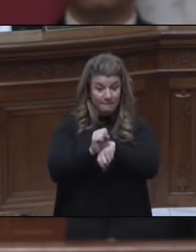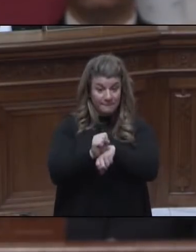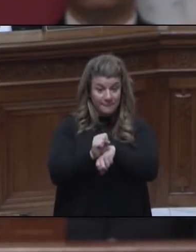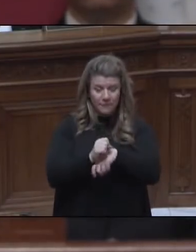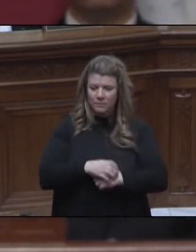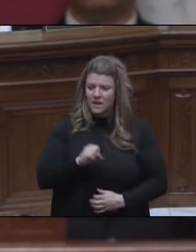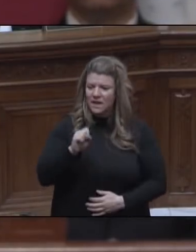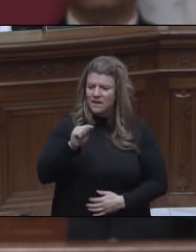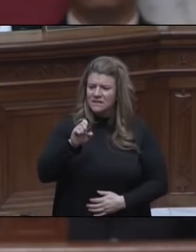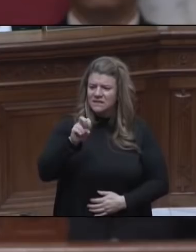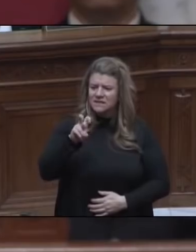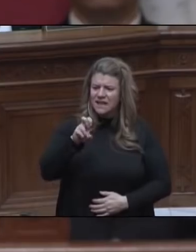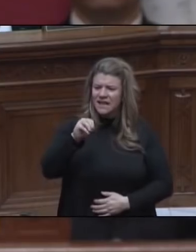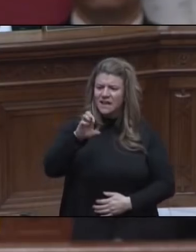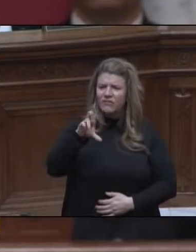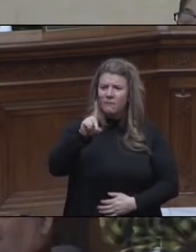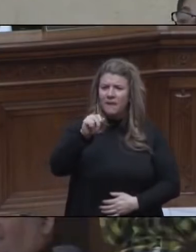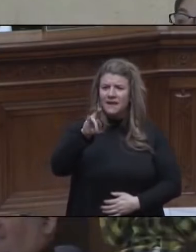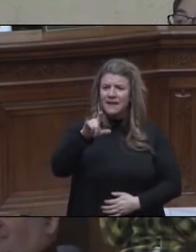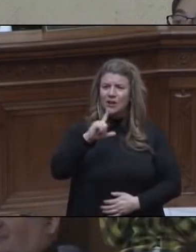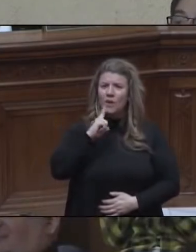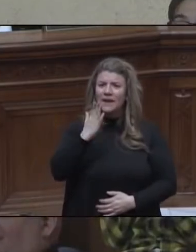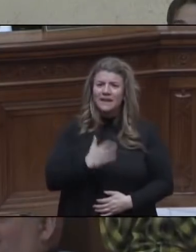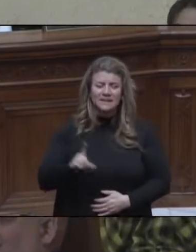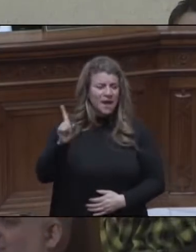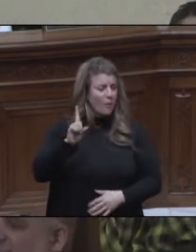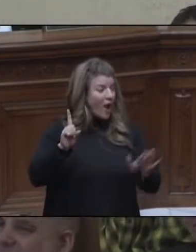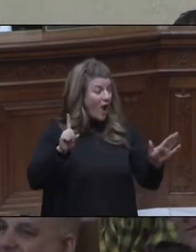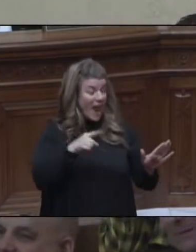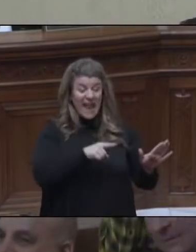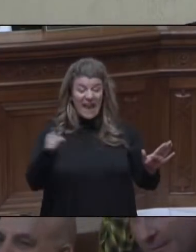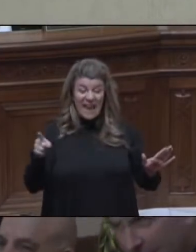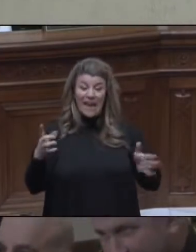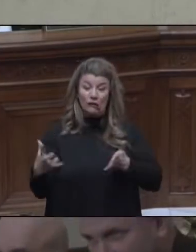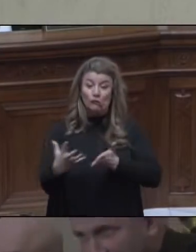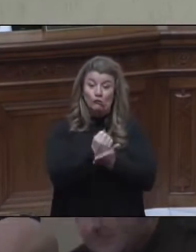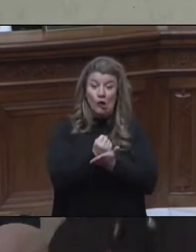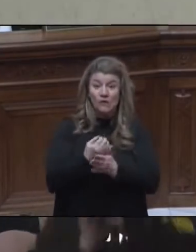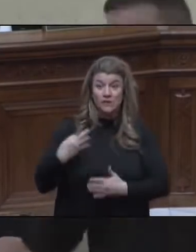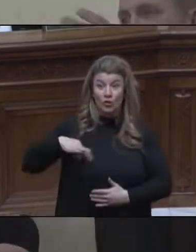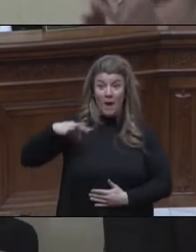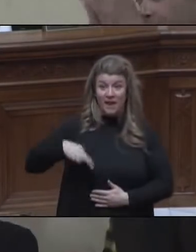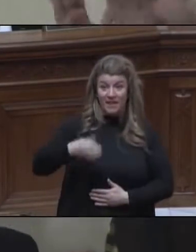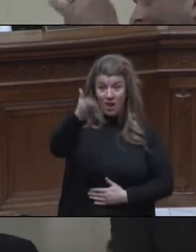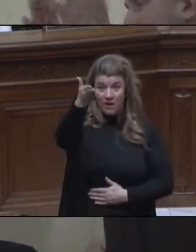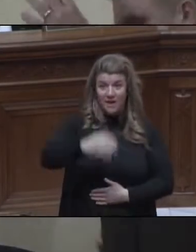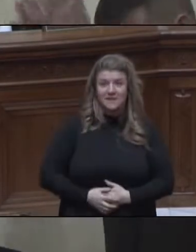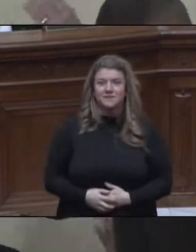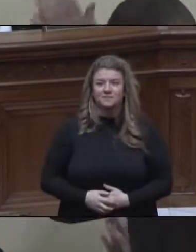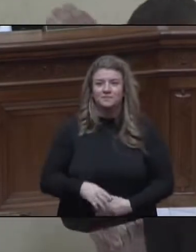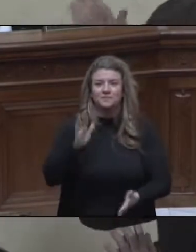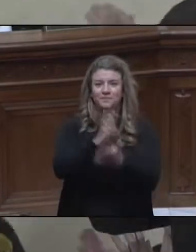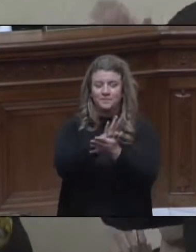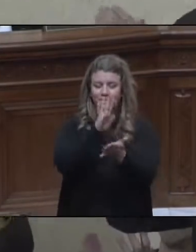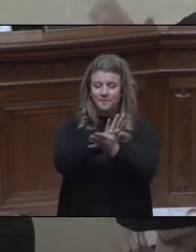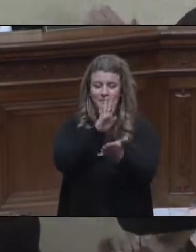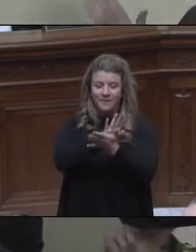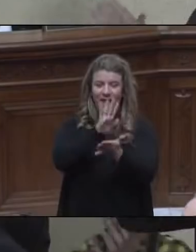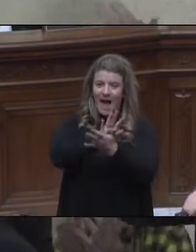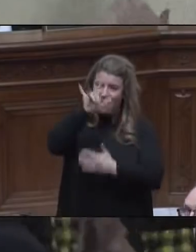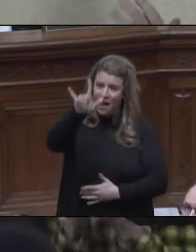McDaniel is here with us somewhere, and he deserves the lion's share of all the credit wherever he is. Steve, God bless you,